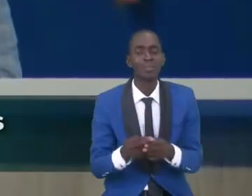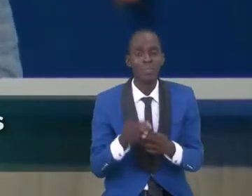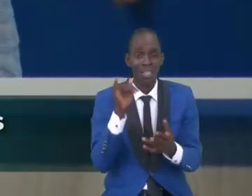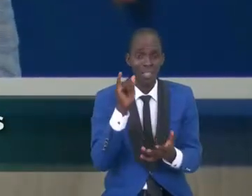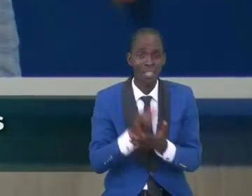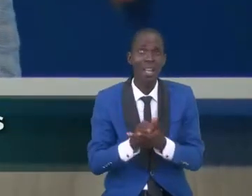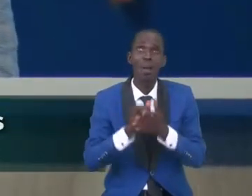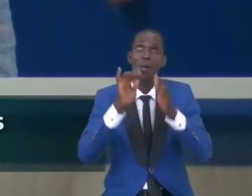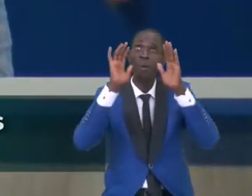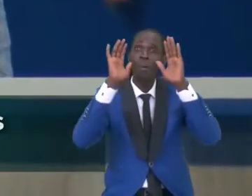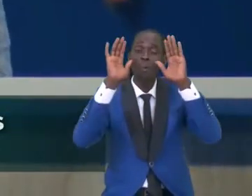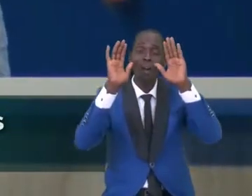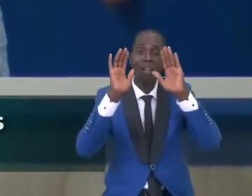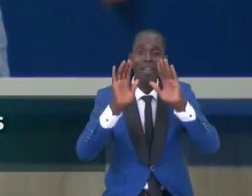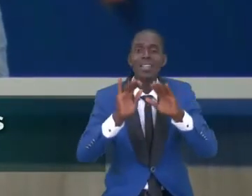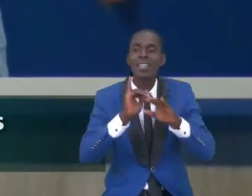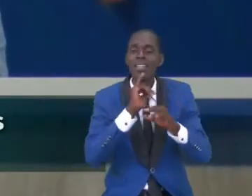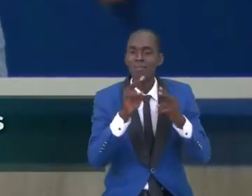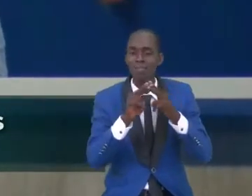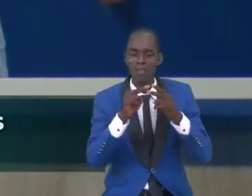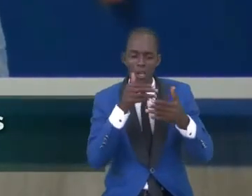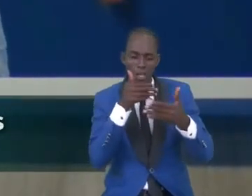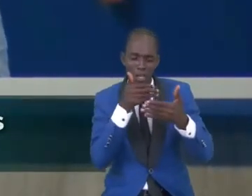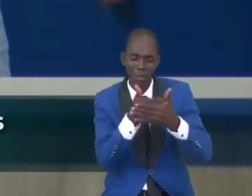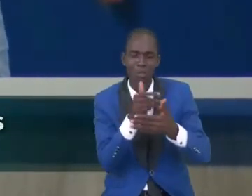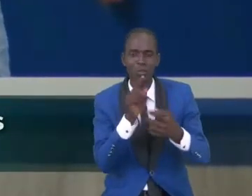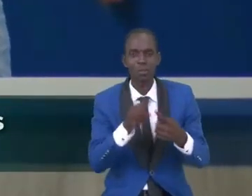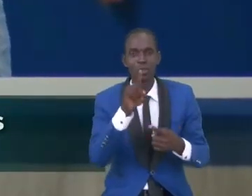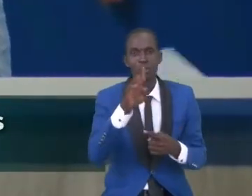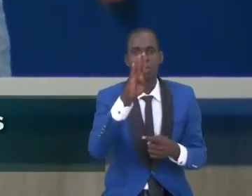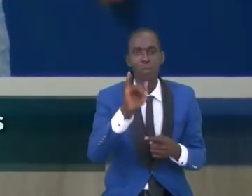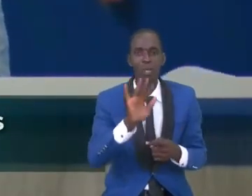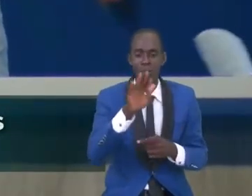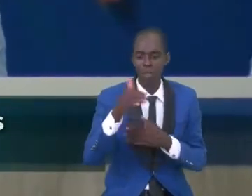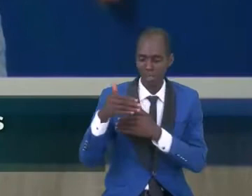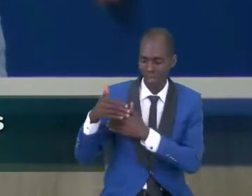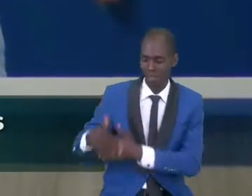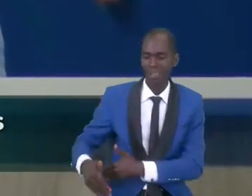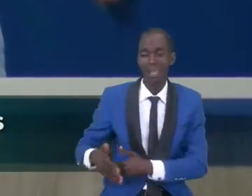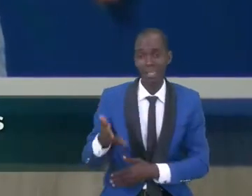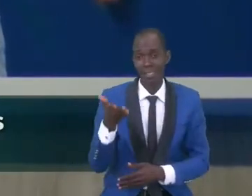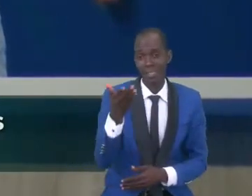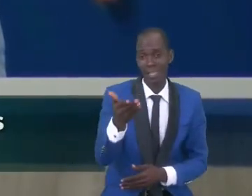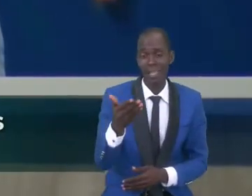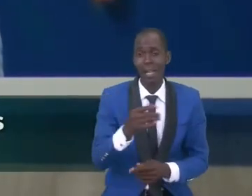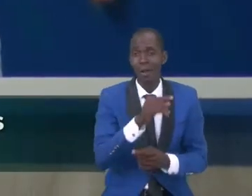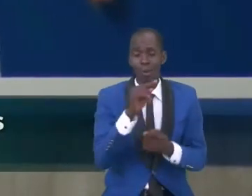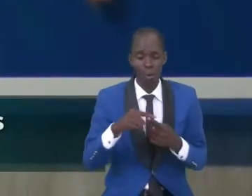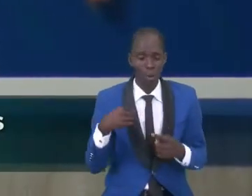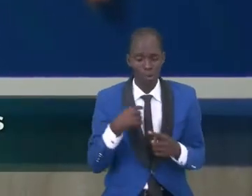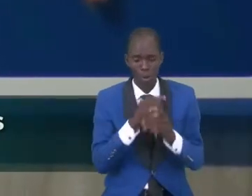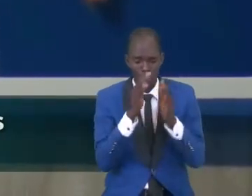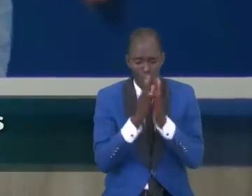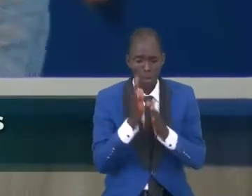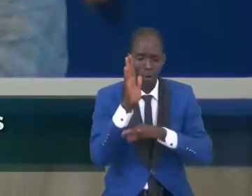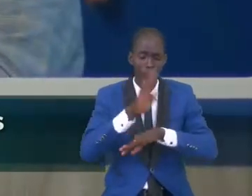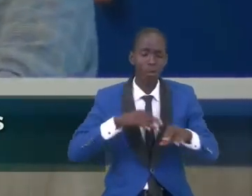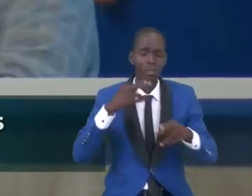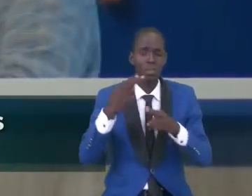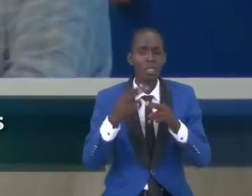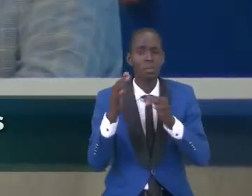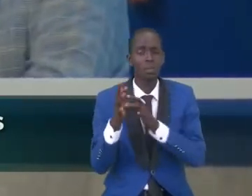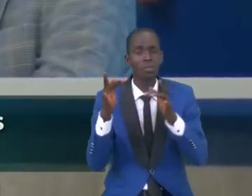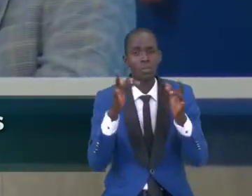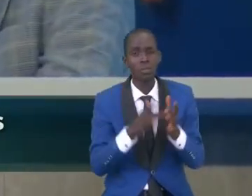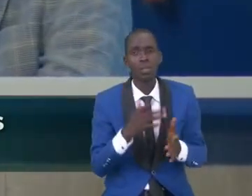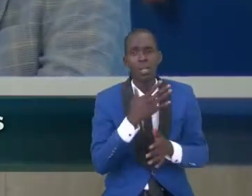wonder is very close to you by your side there. And when we pray and mention the name of Jesus, and